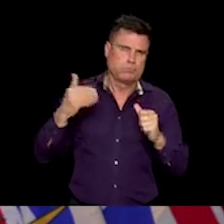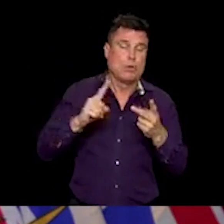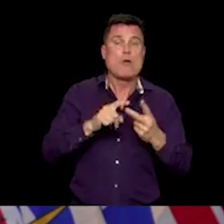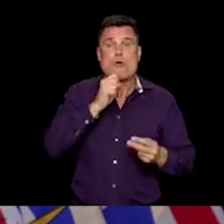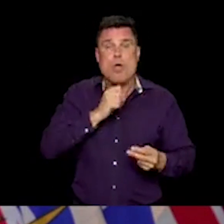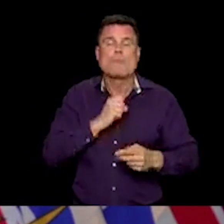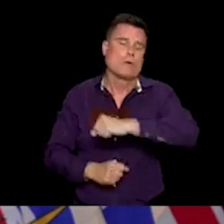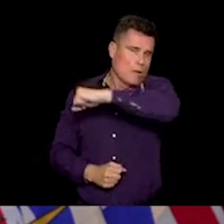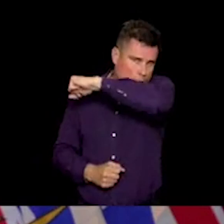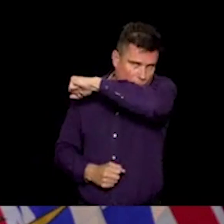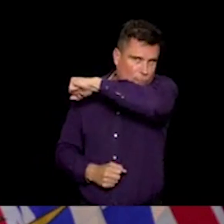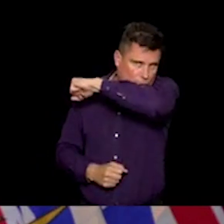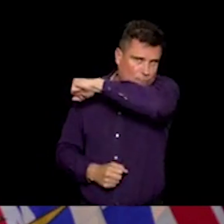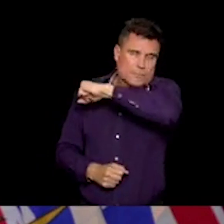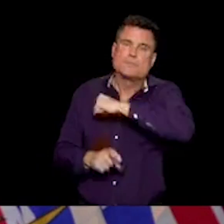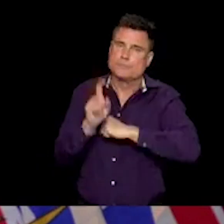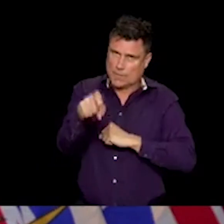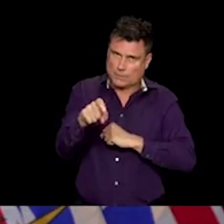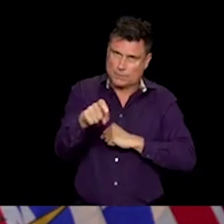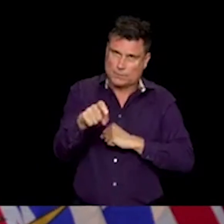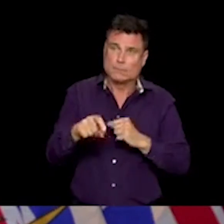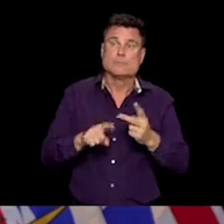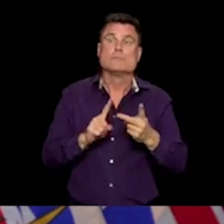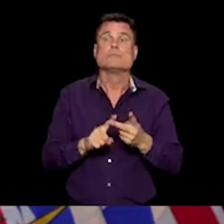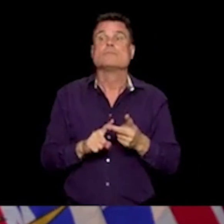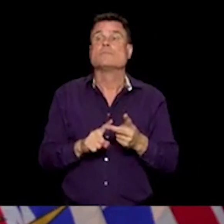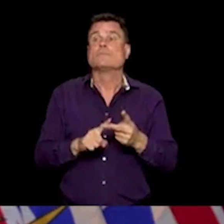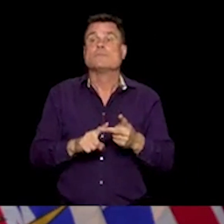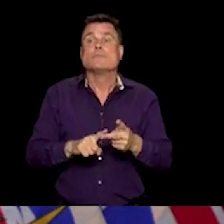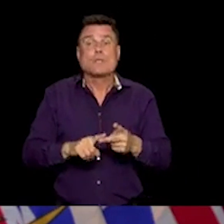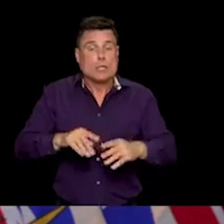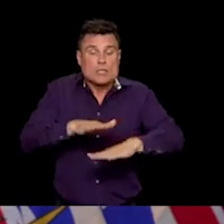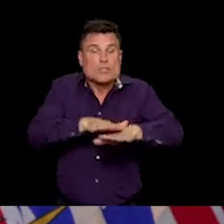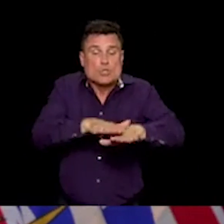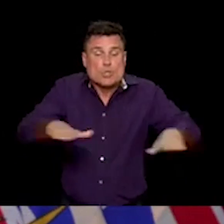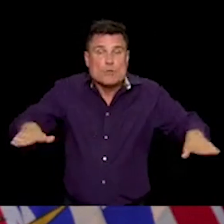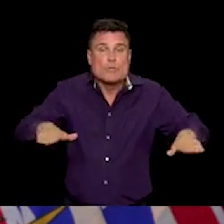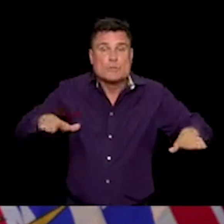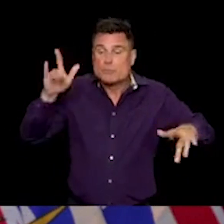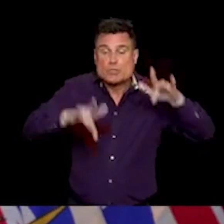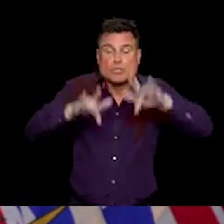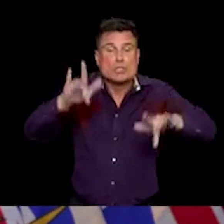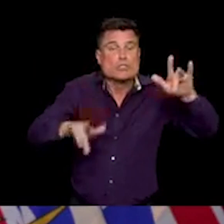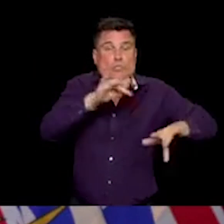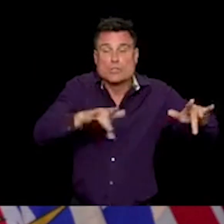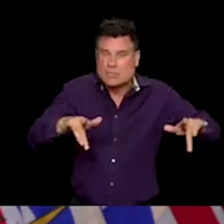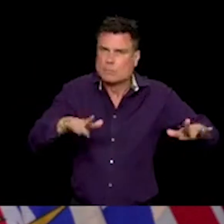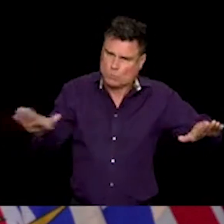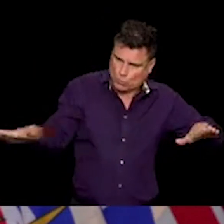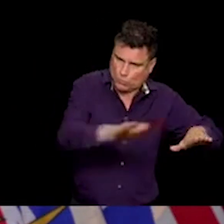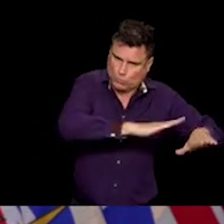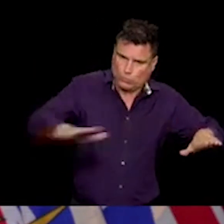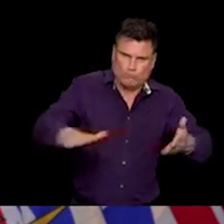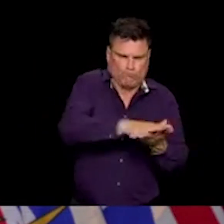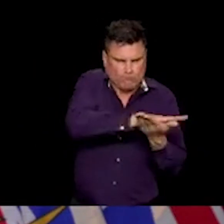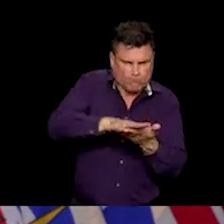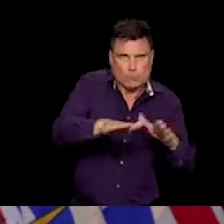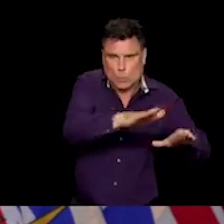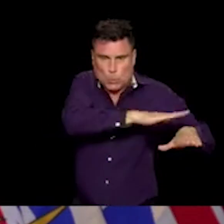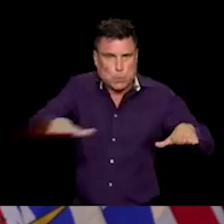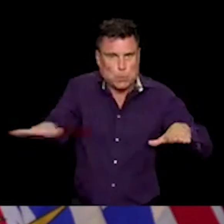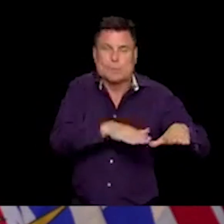our restart plans are really focused around making sure that we can reduce the number of people that are in a place, making sure that